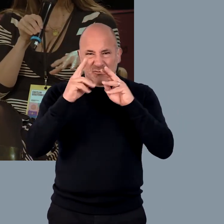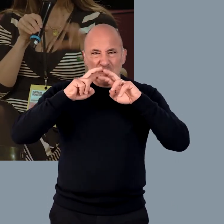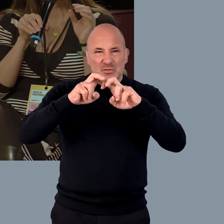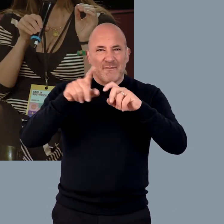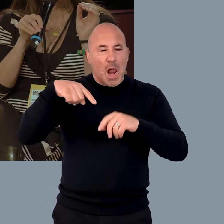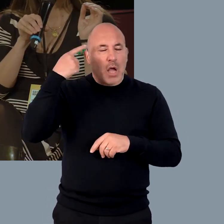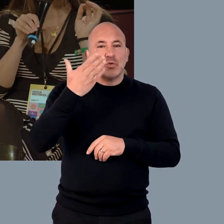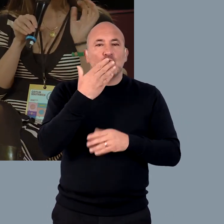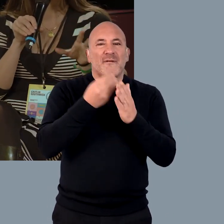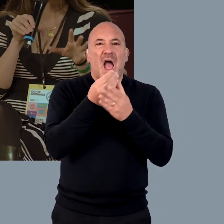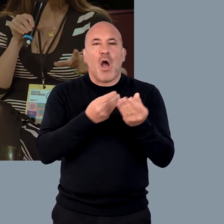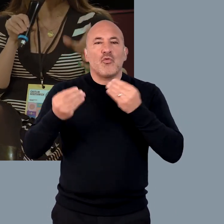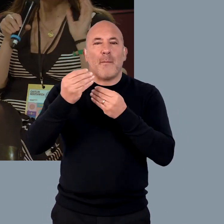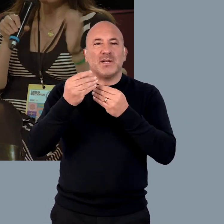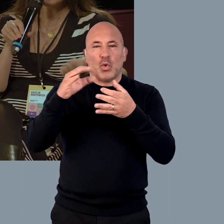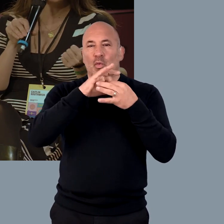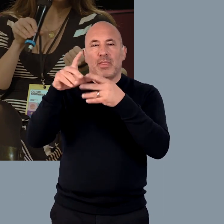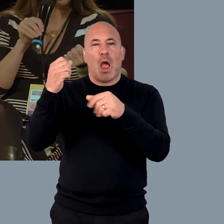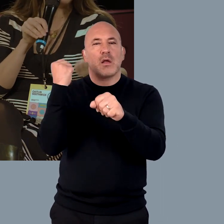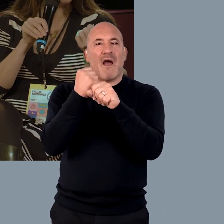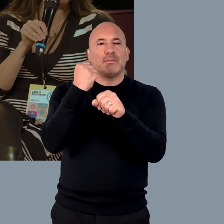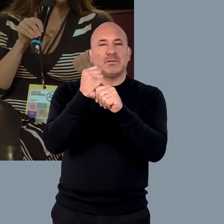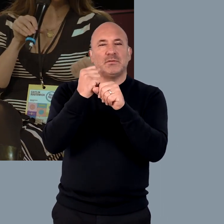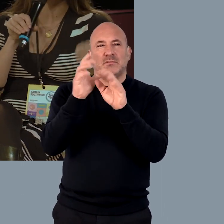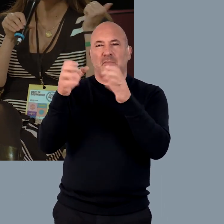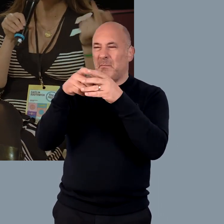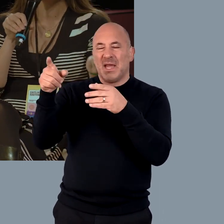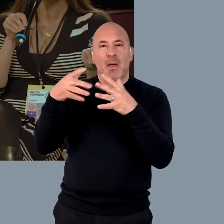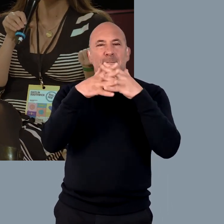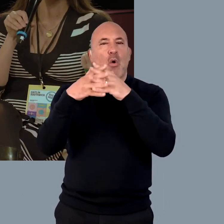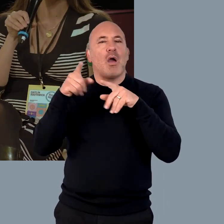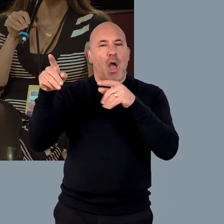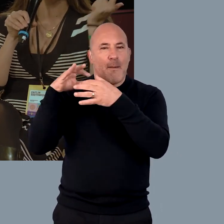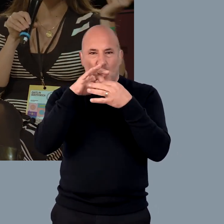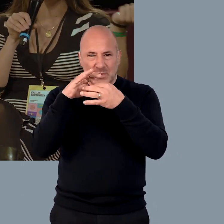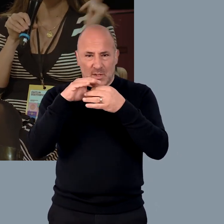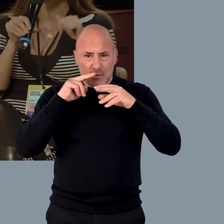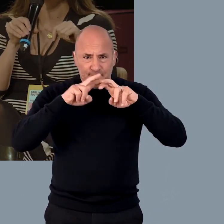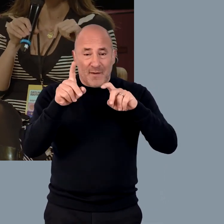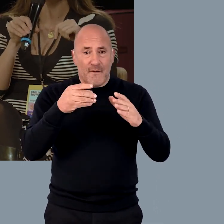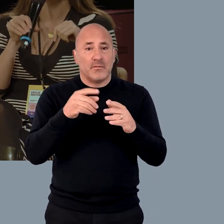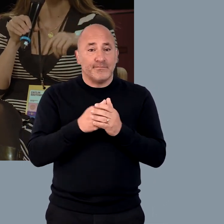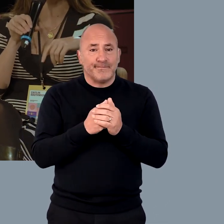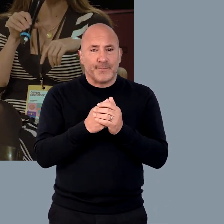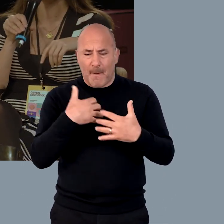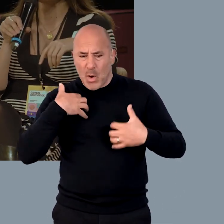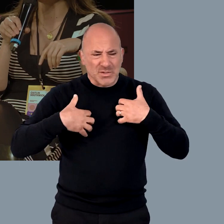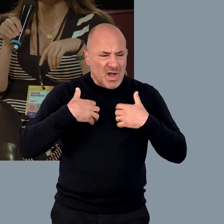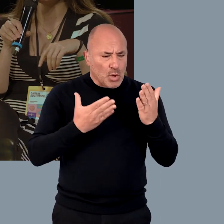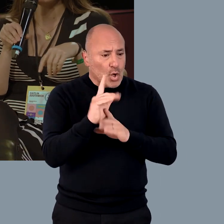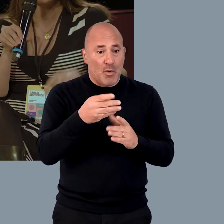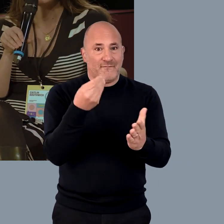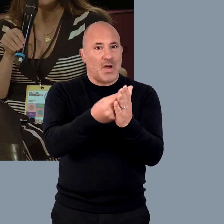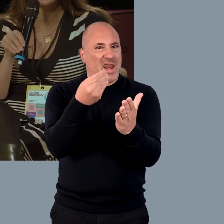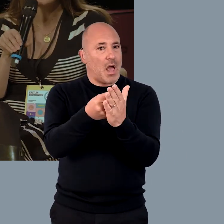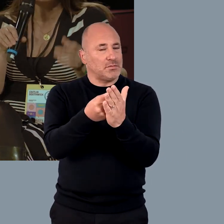it was saying that in studies done by the London School of Economics in collaboration with it was a government